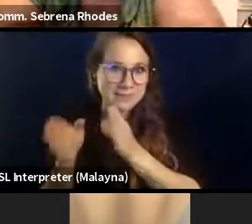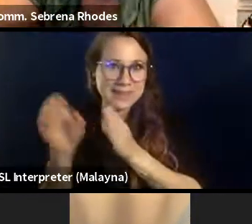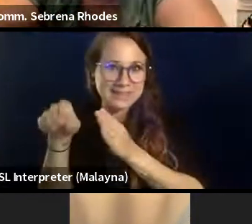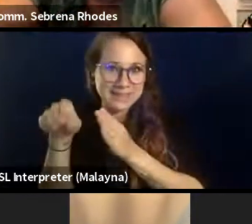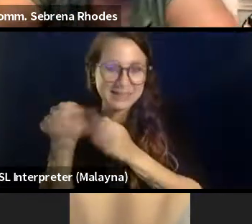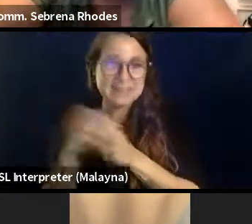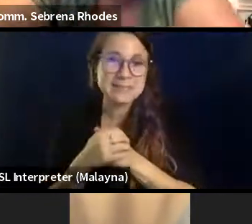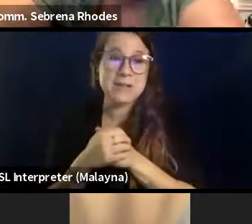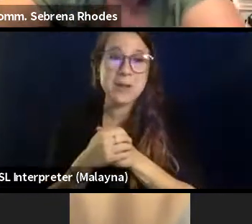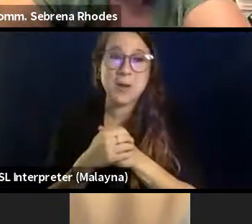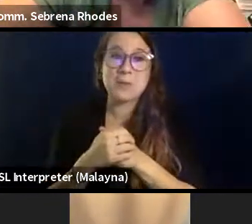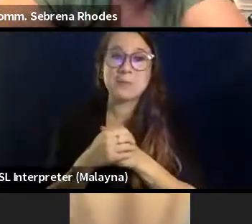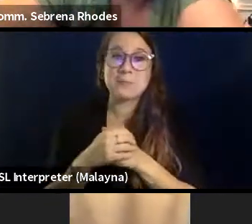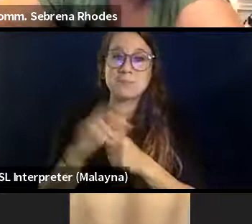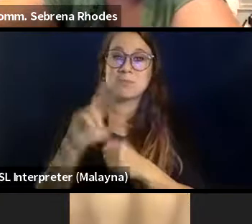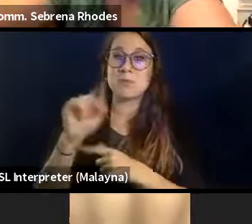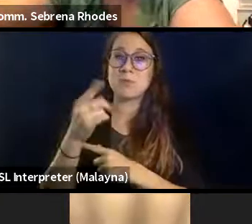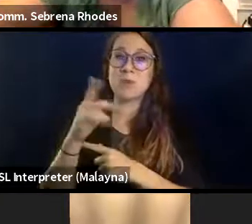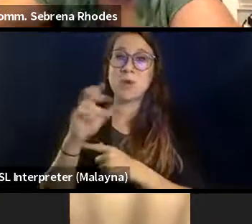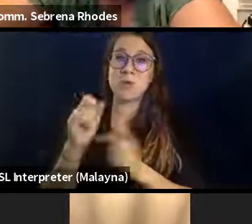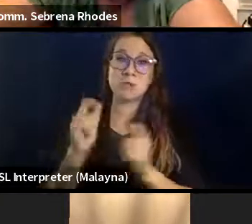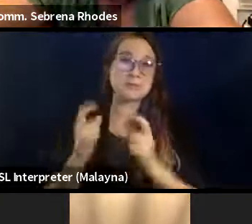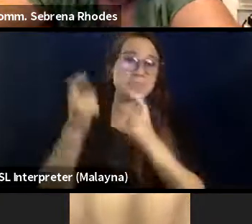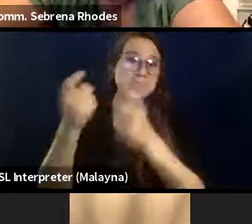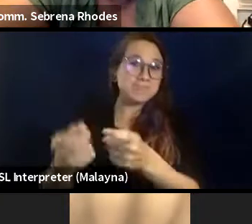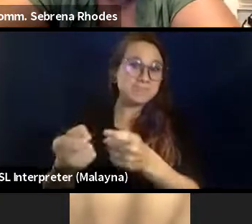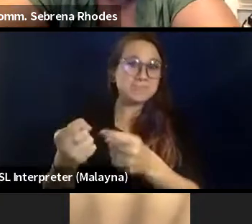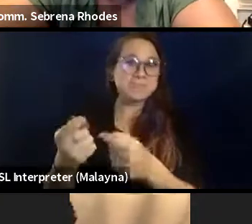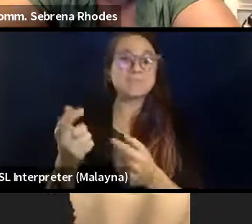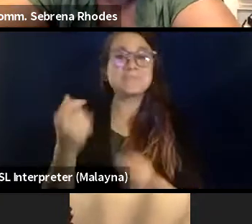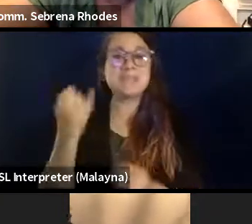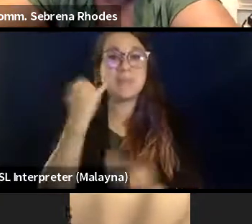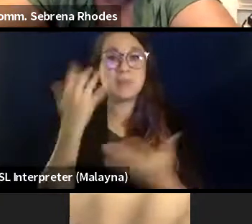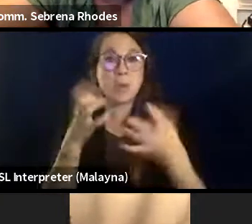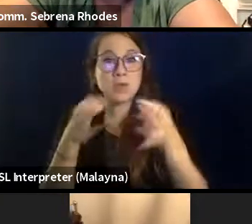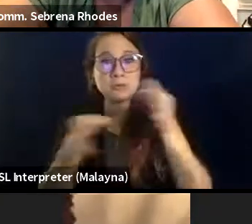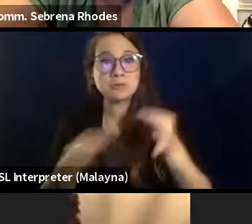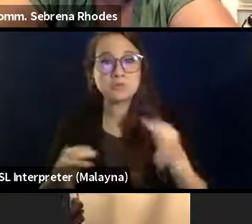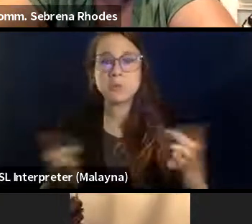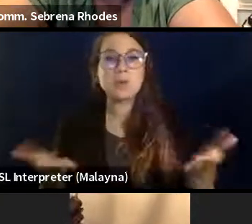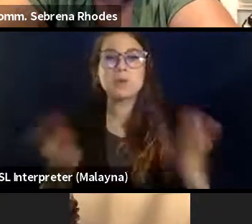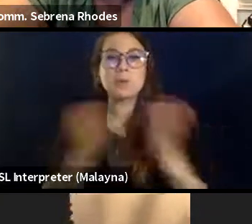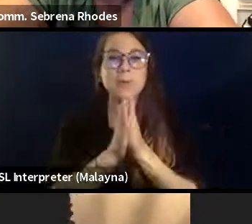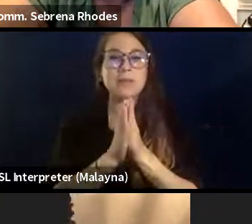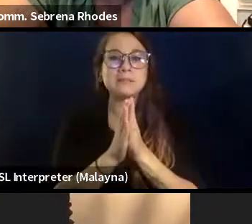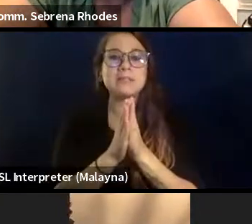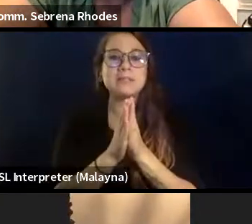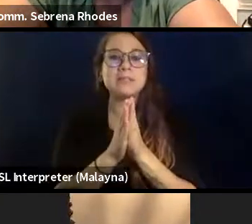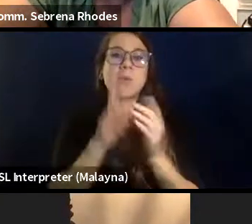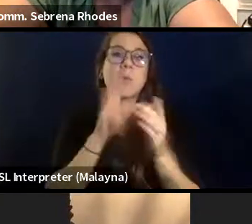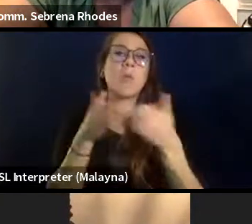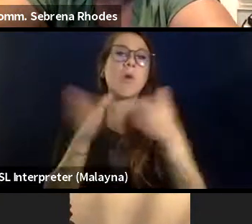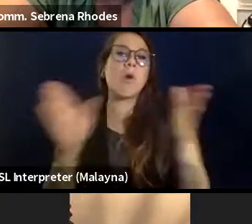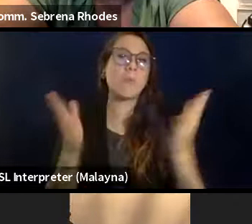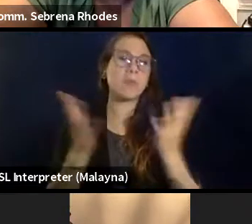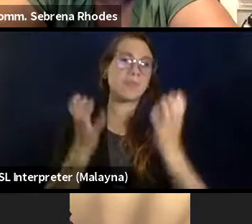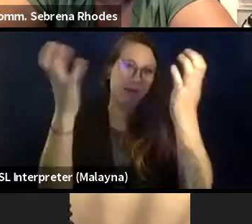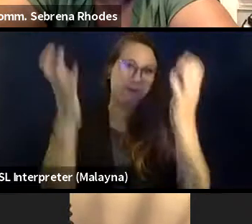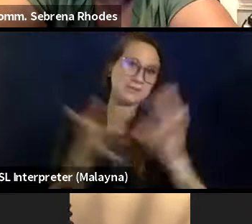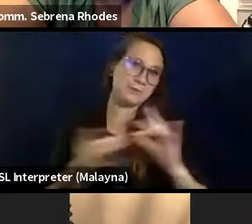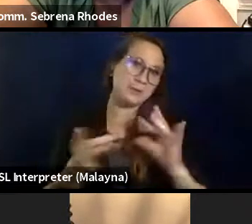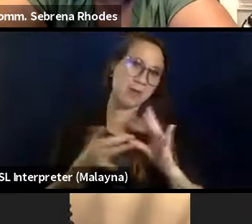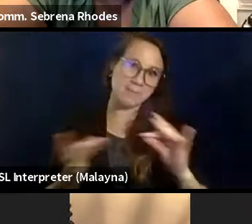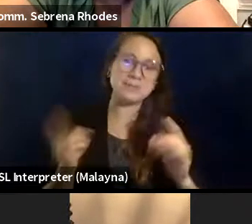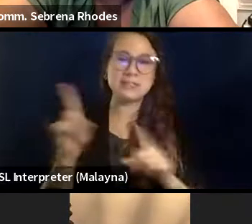Commissioner Rhodes, I turn the floor over to you if you'd like to describe what you're requesting, and then we'll open the floor for comments